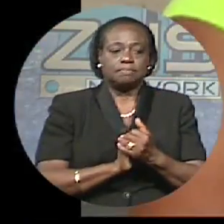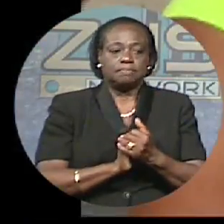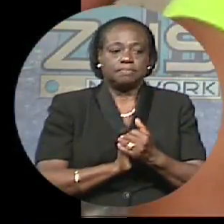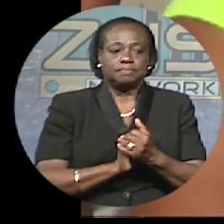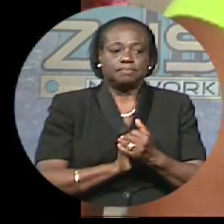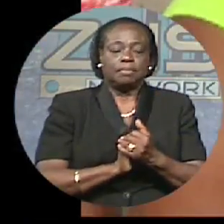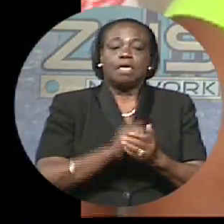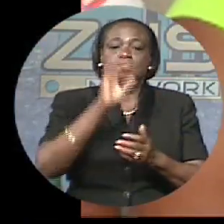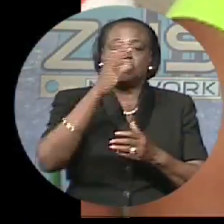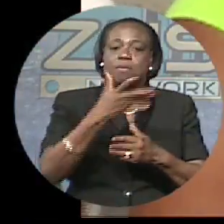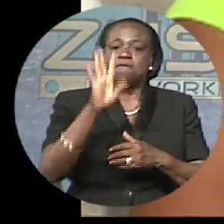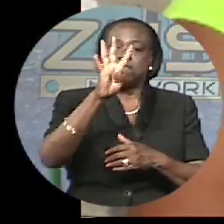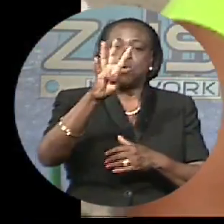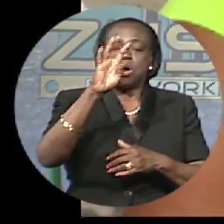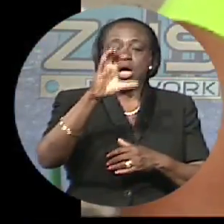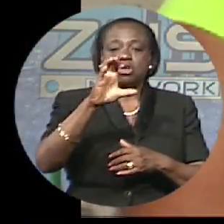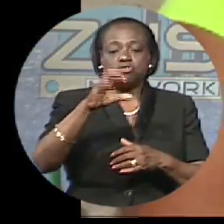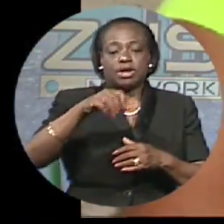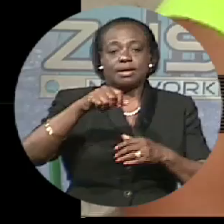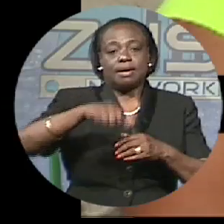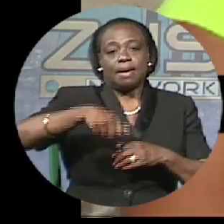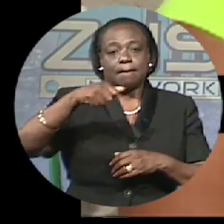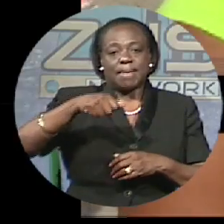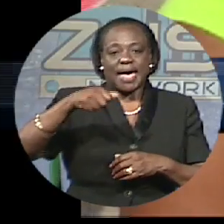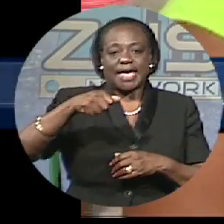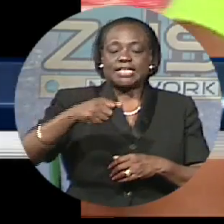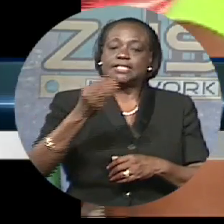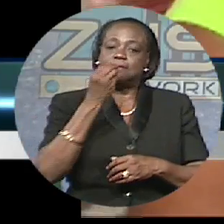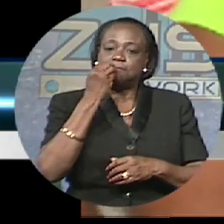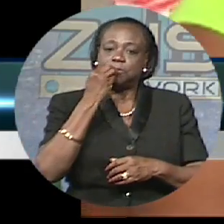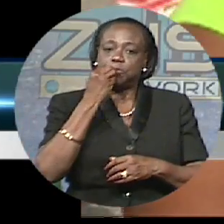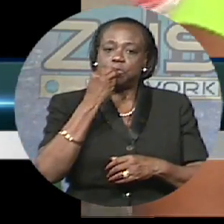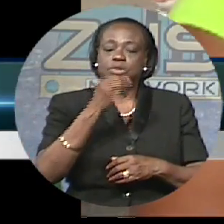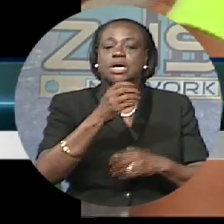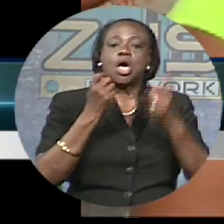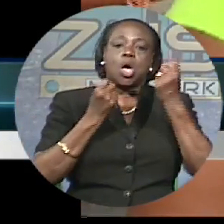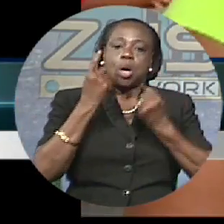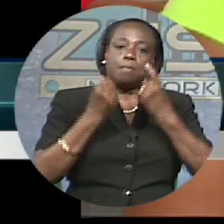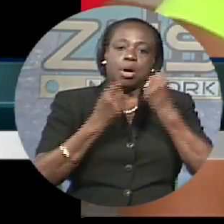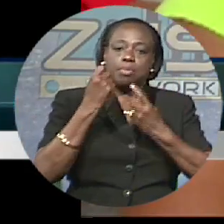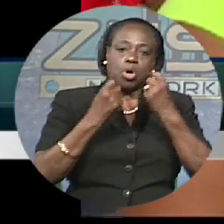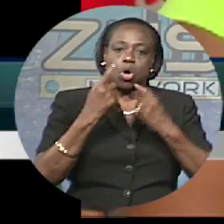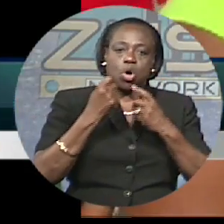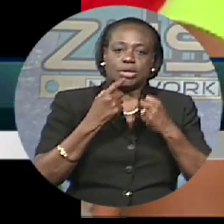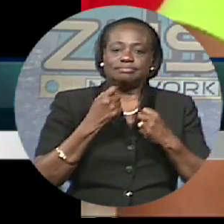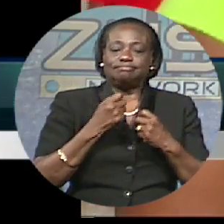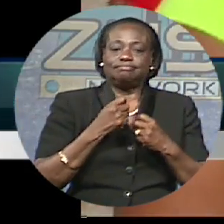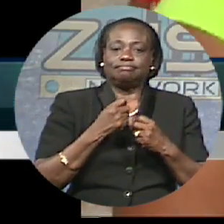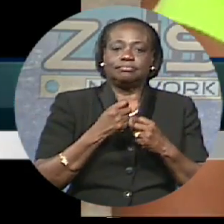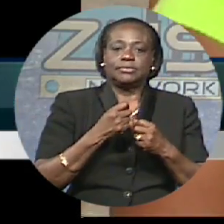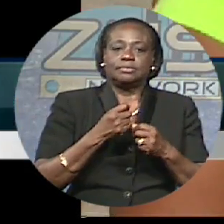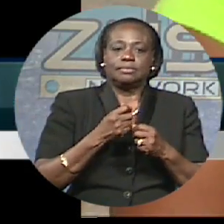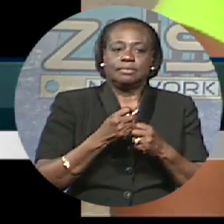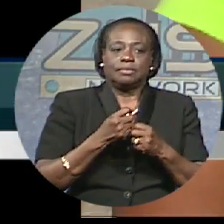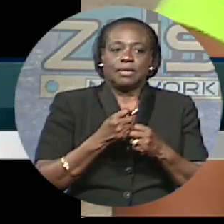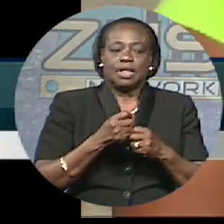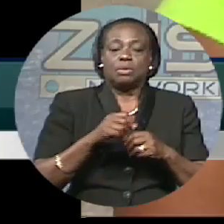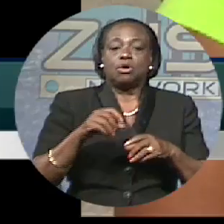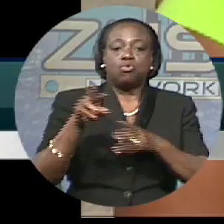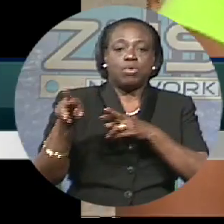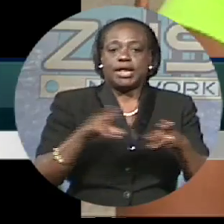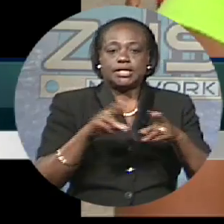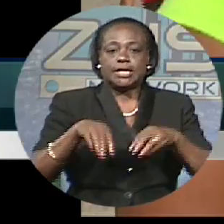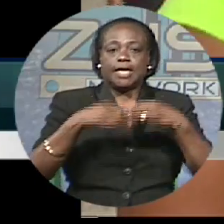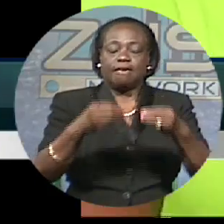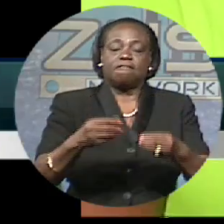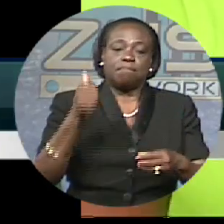400 bags and prepared food along with snow cone, popcorn and cotton candy. So we are very ready to give back to the community